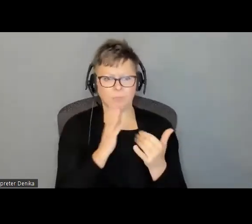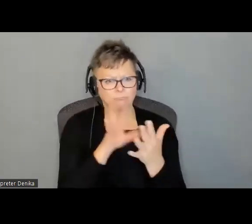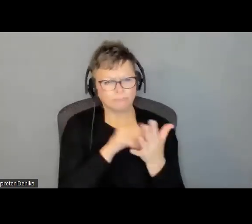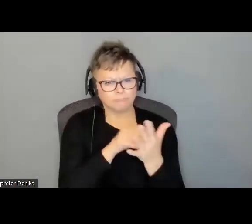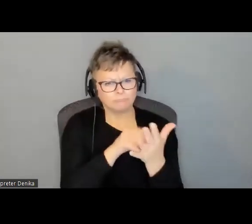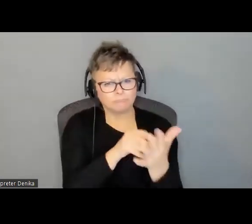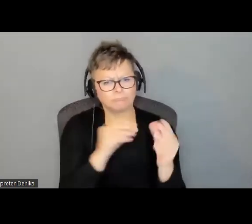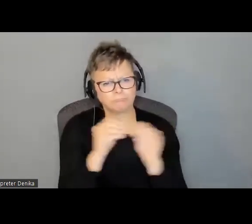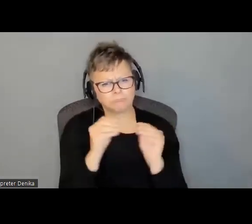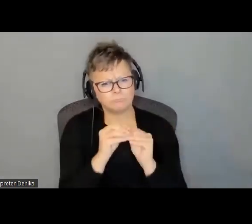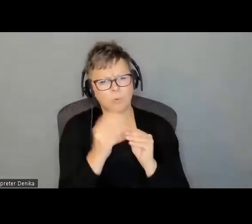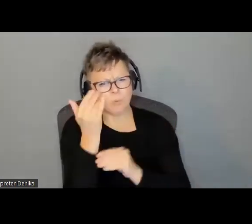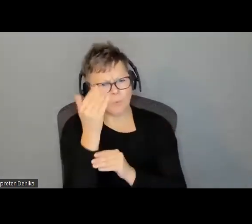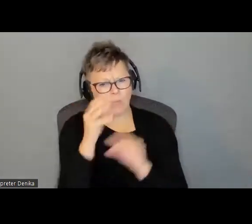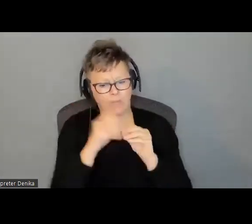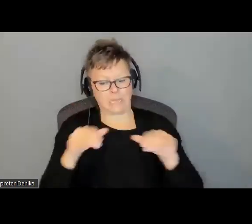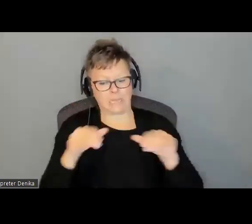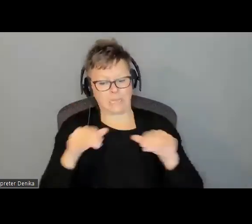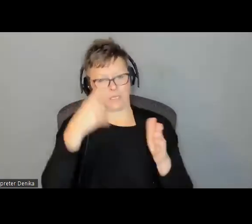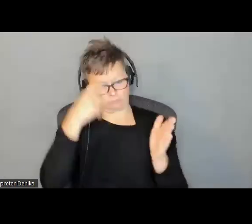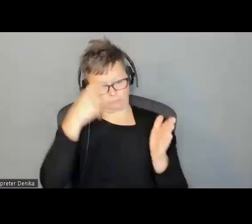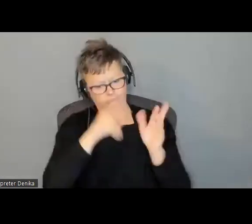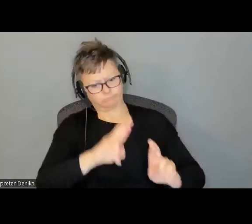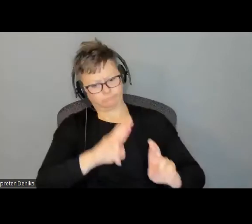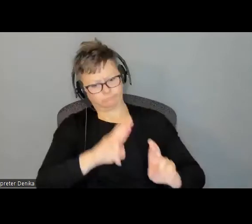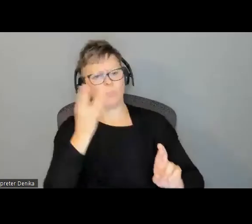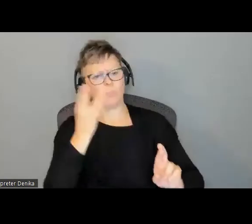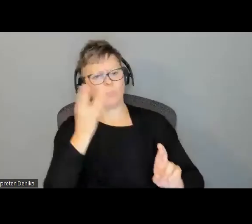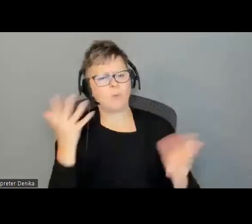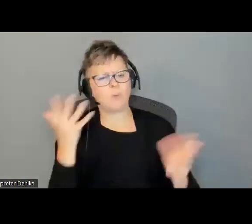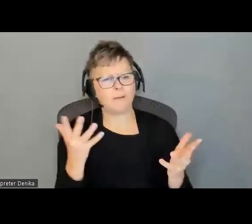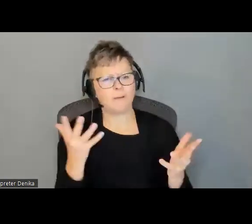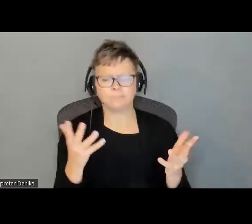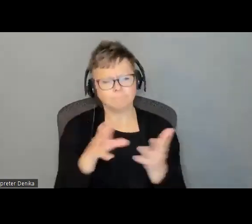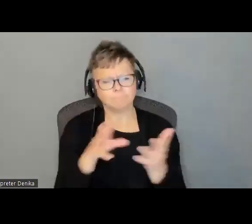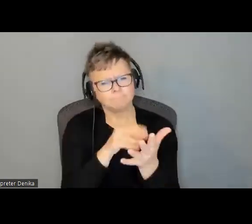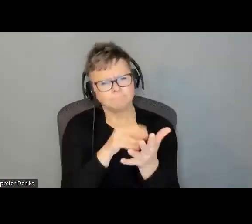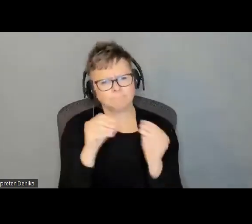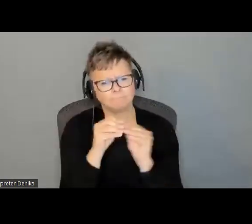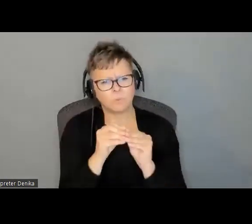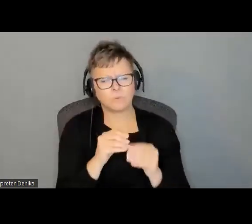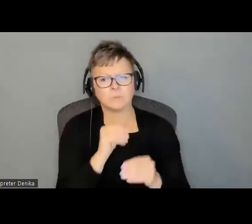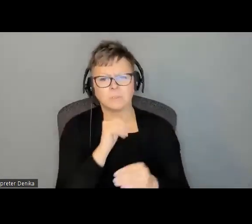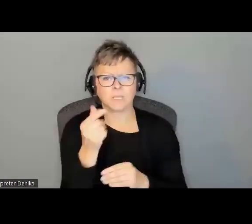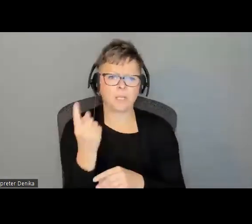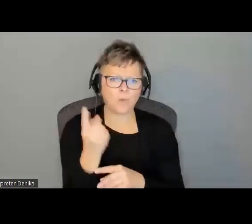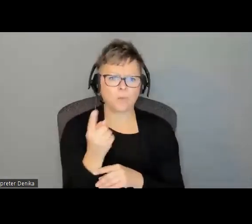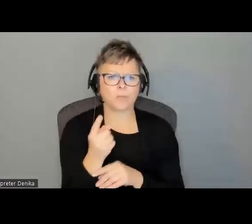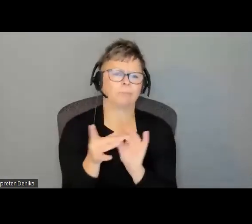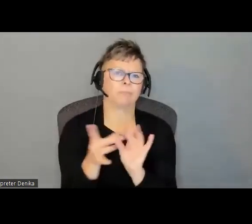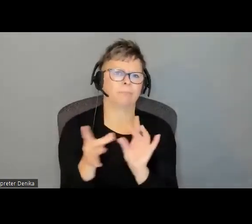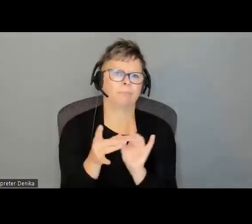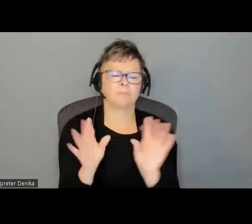make these land acknowledgements so they don't become just another ceremonial formality.